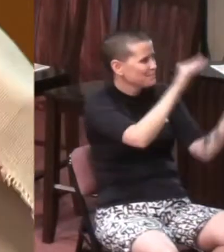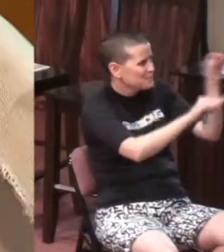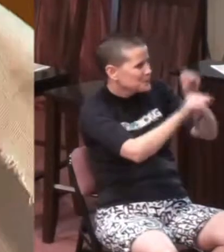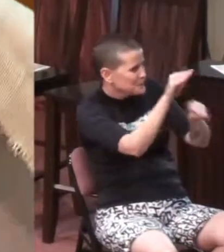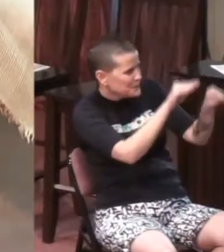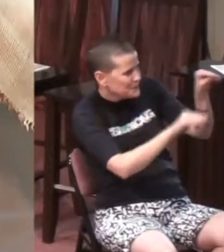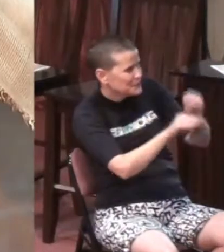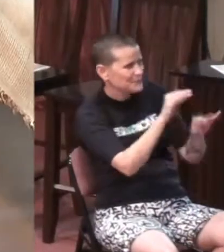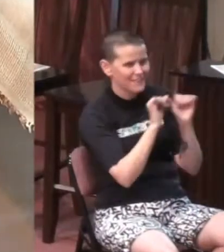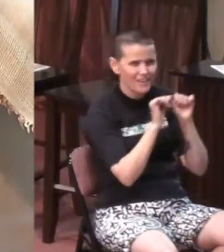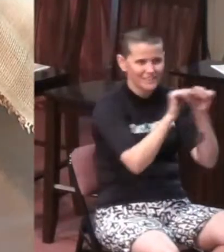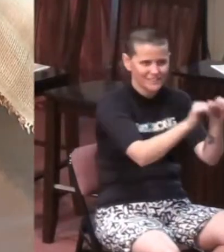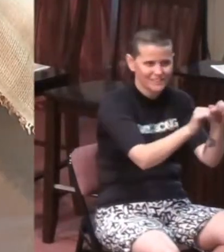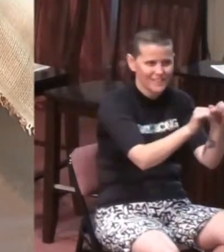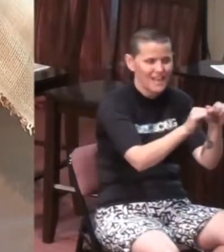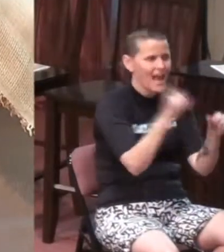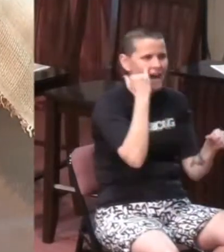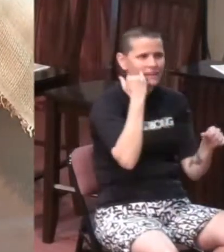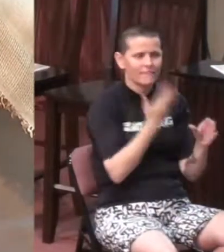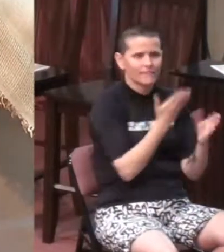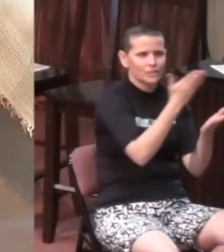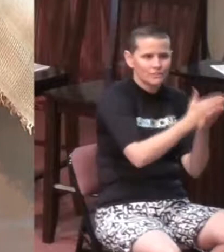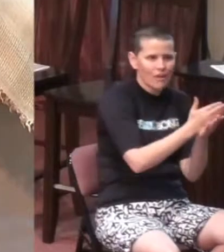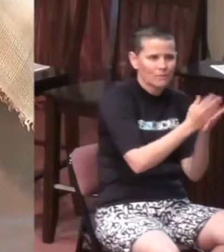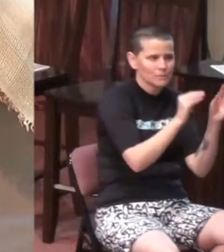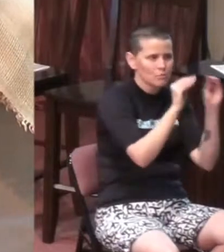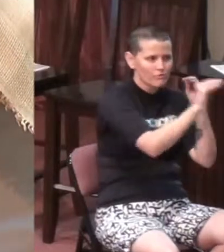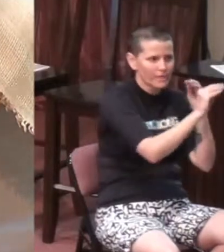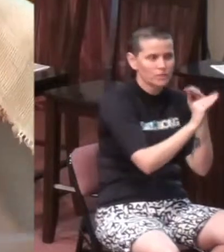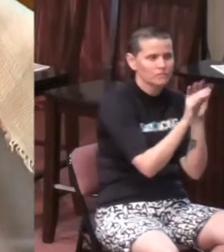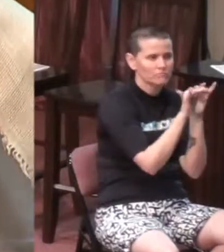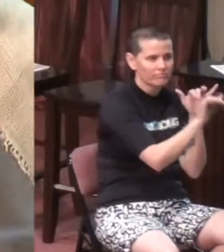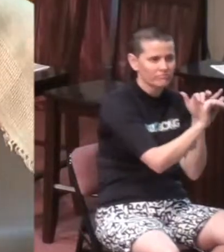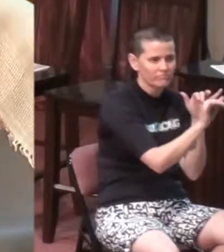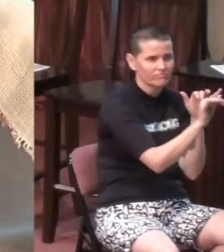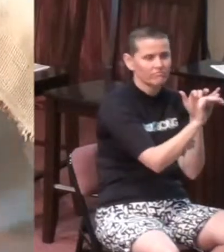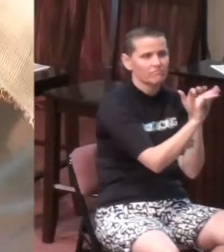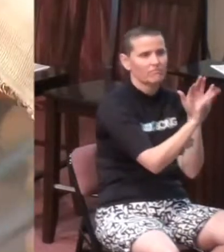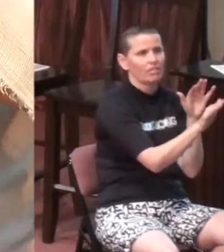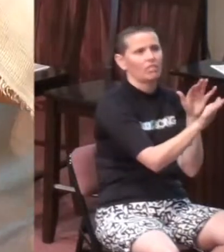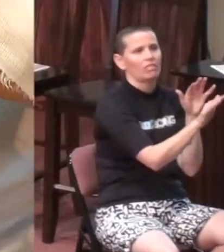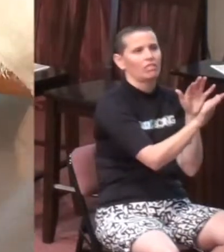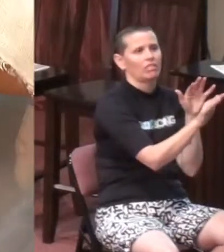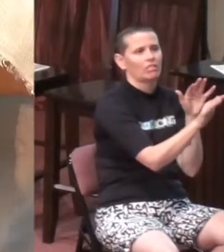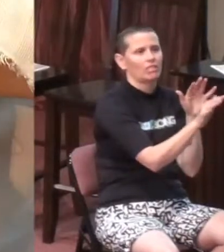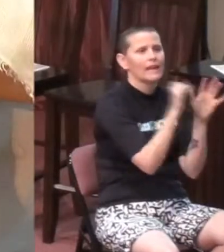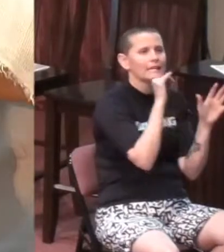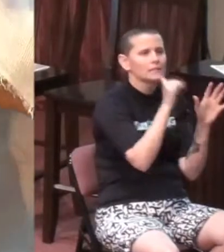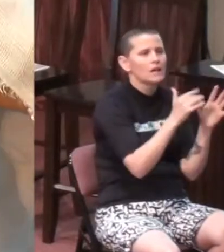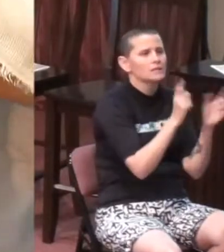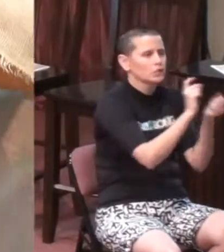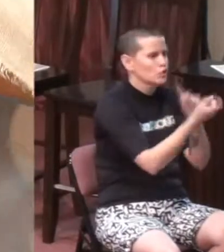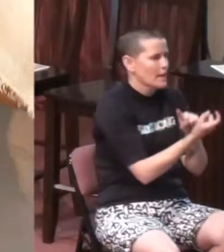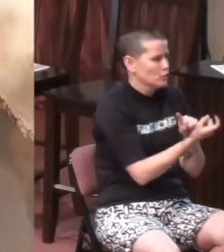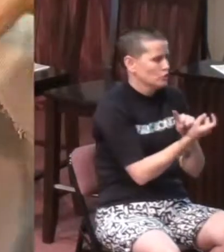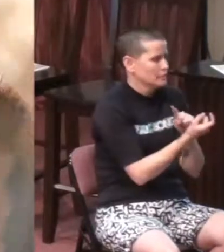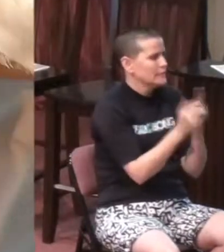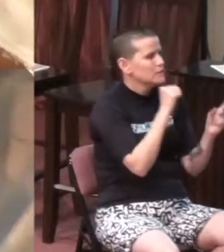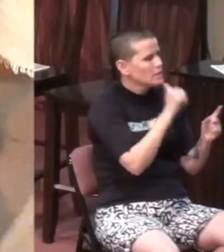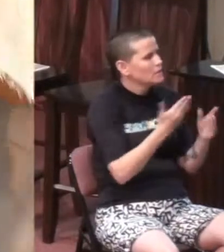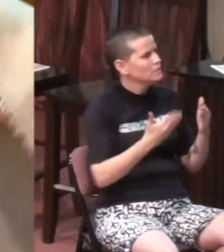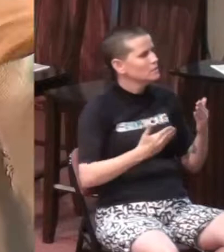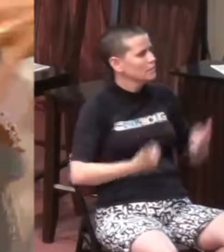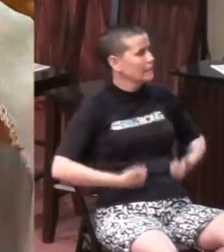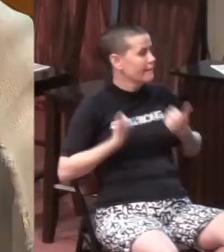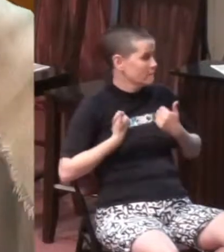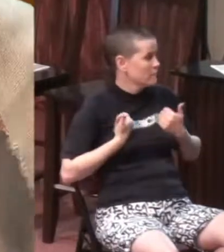sense of spaciousness in that meadow of well-being. That there's a sense of openness, and like this beautiful photo, that there's this sense